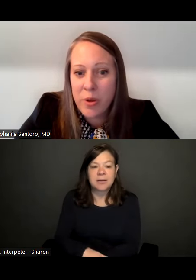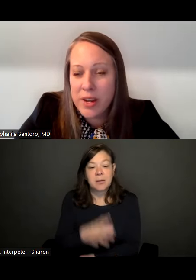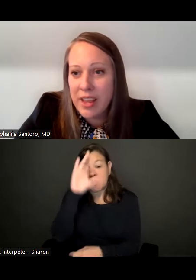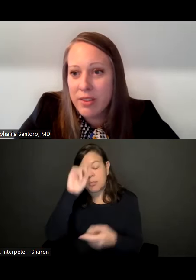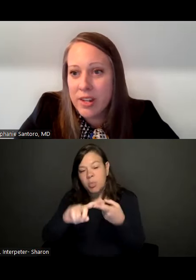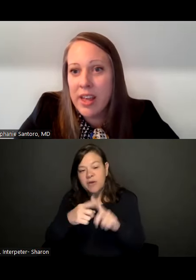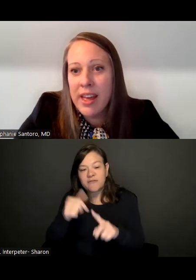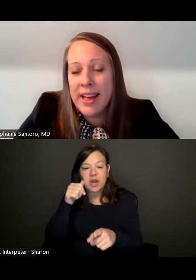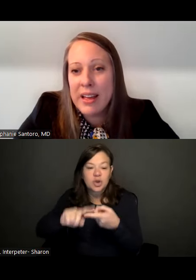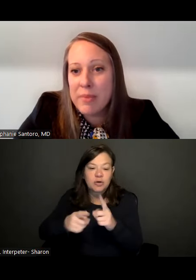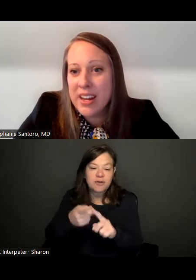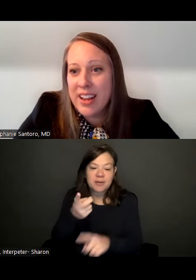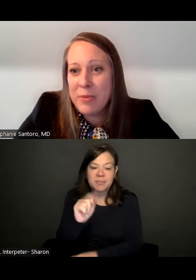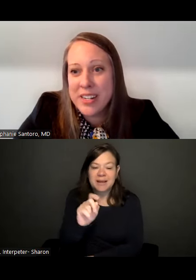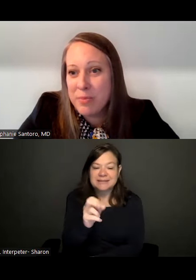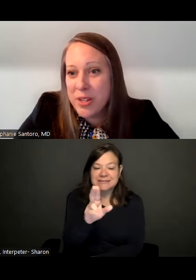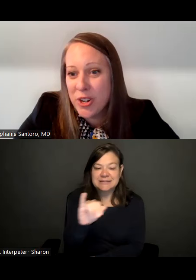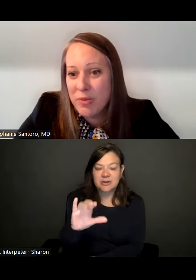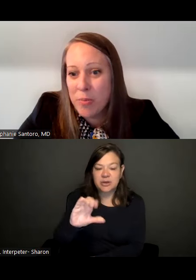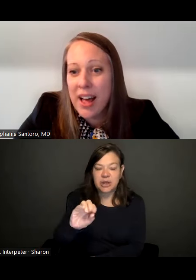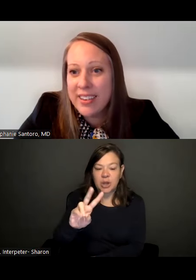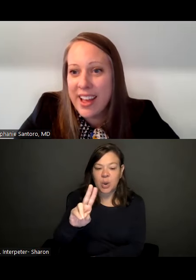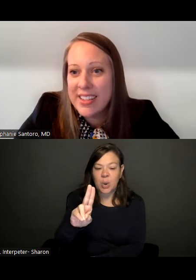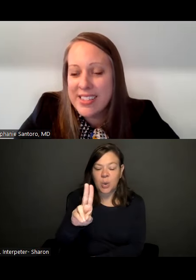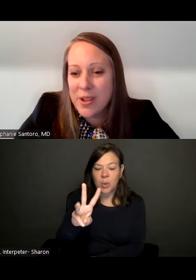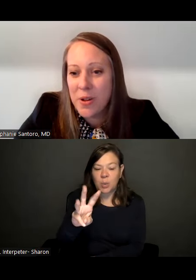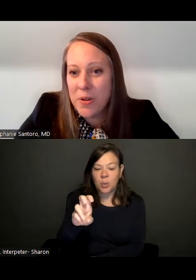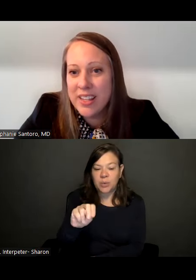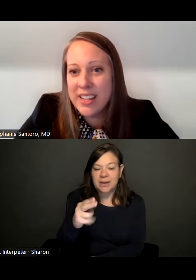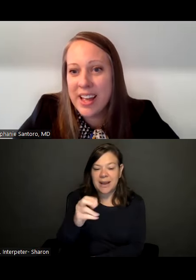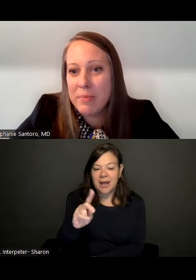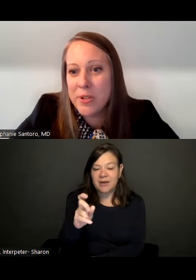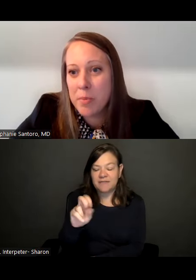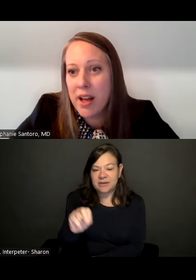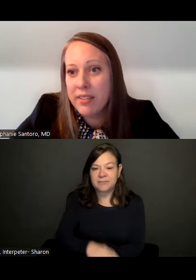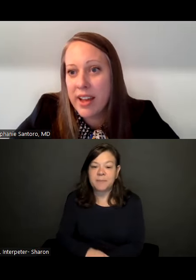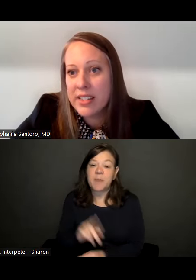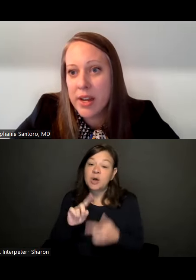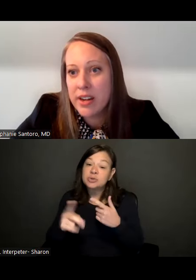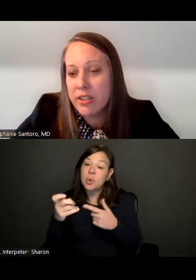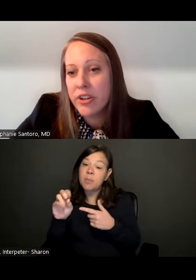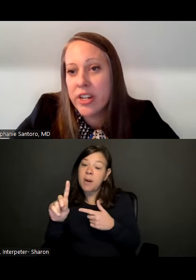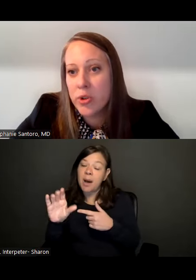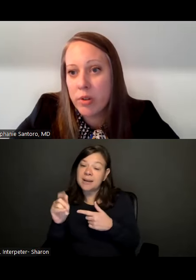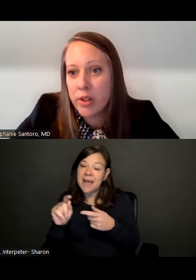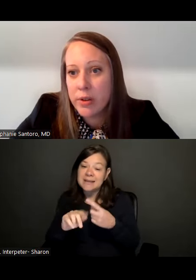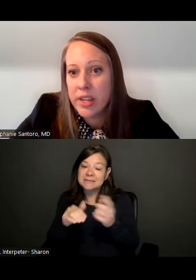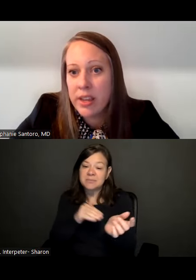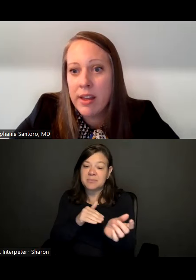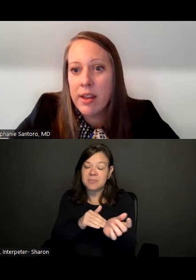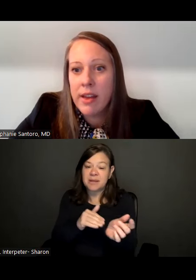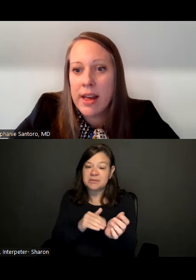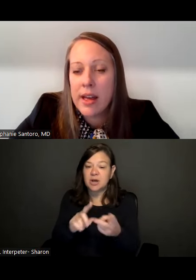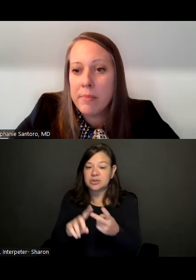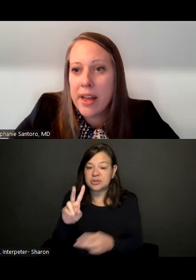Terry Cohenhaven. And I wanted to mention a few podcasts. So there's a podcast by Dr. Kishore